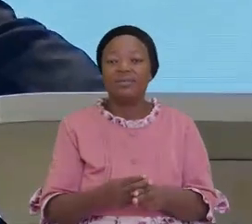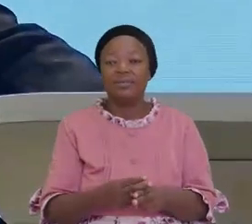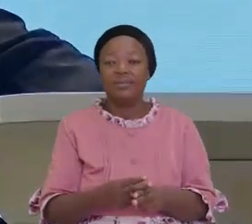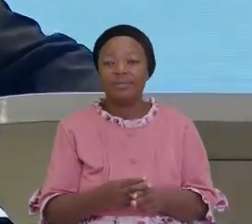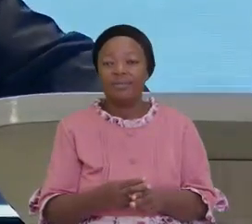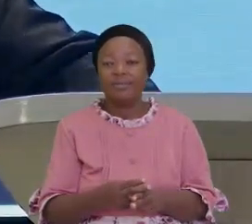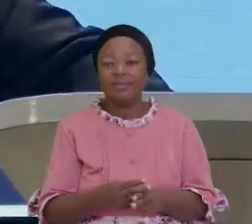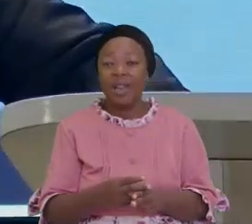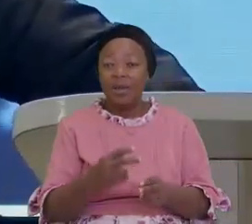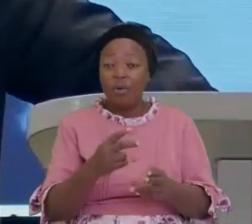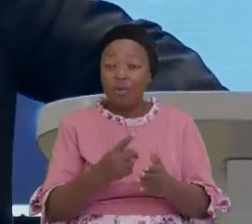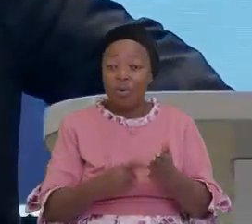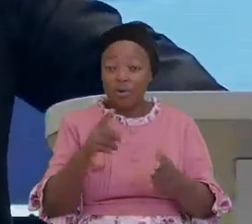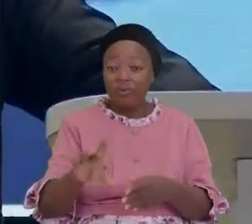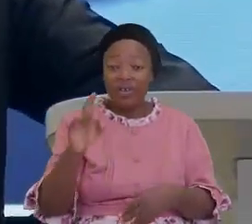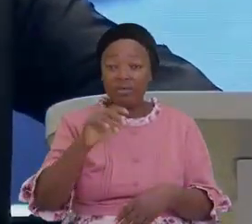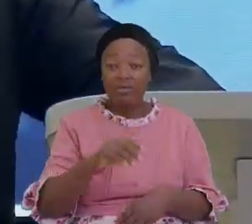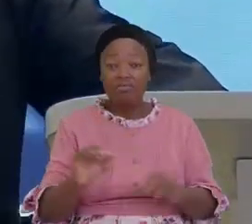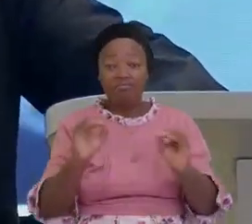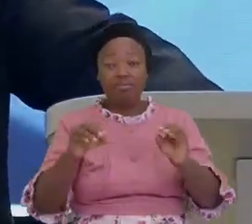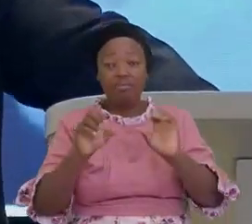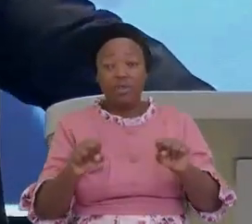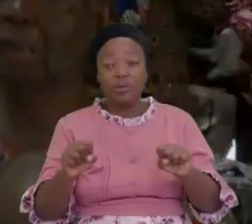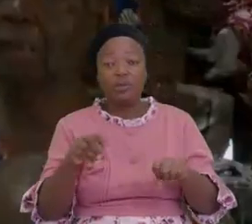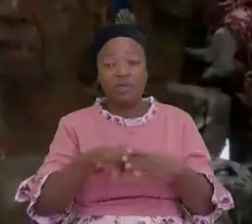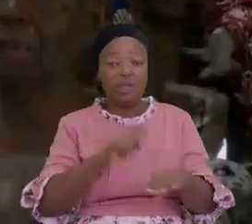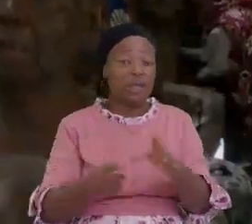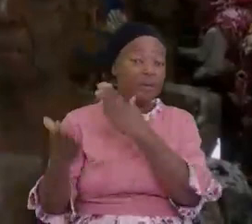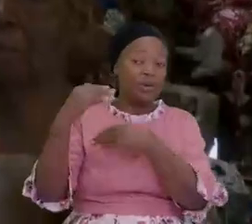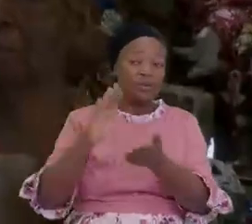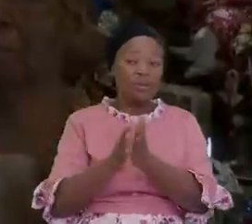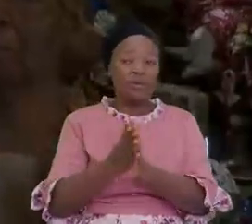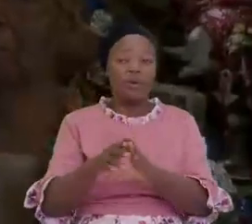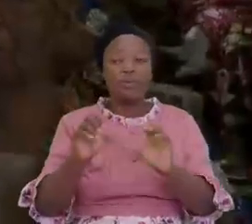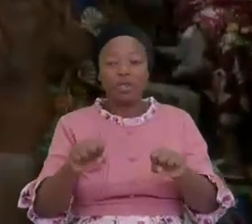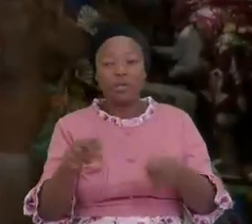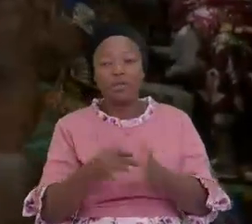What you found impossible in the past will become possible.